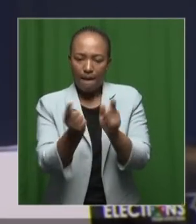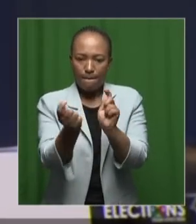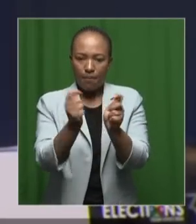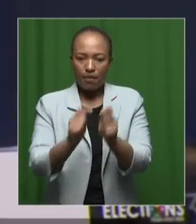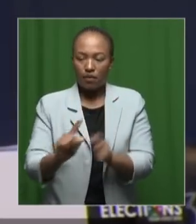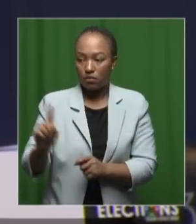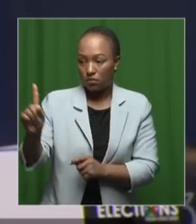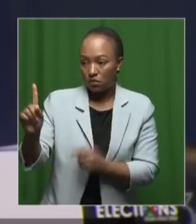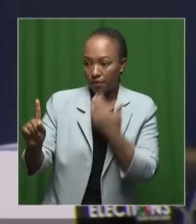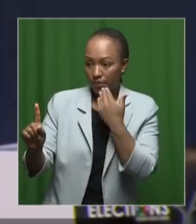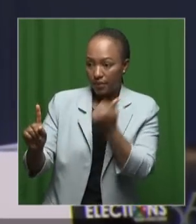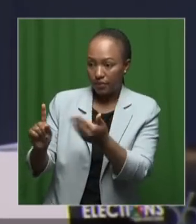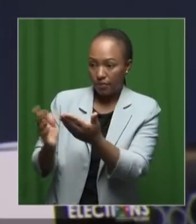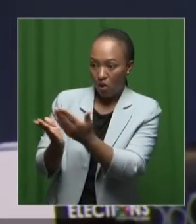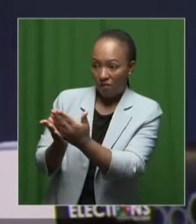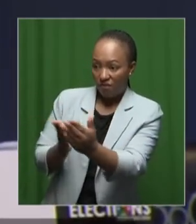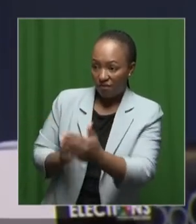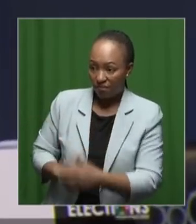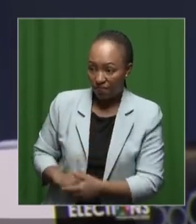Please subtract it.